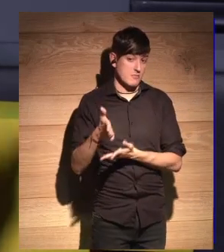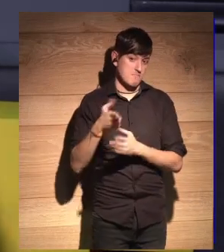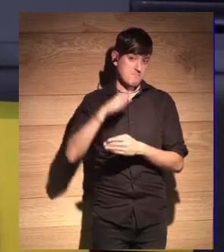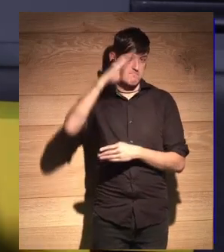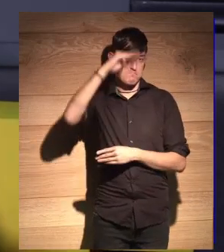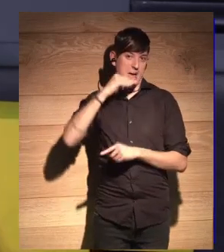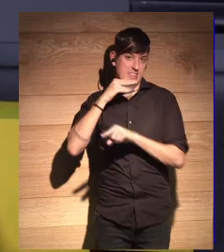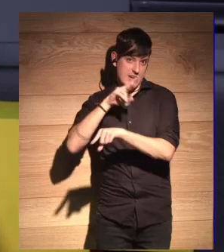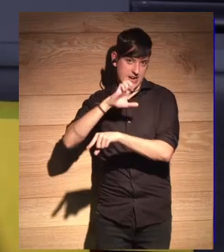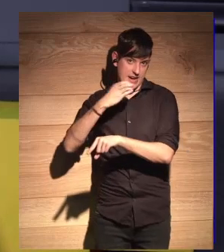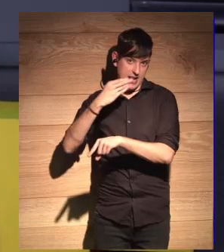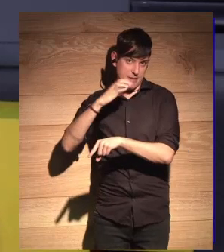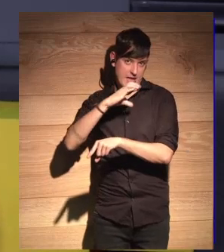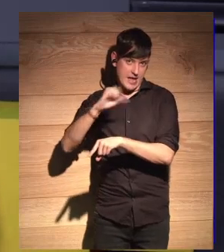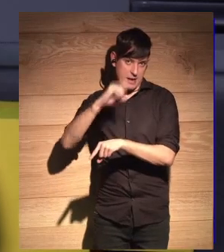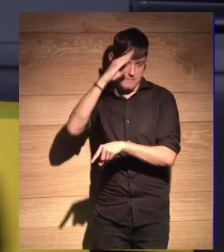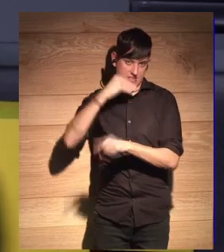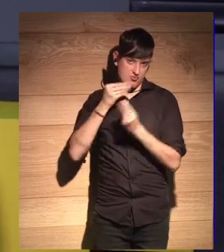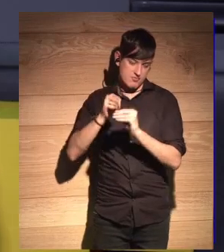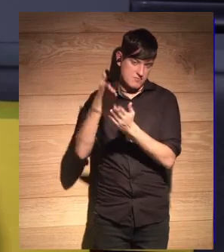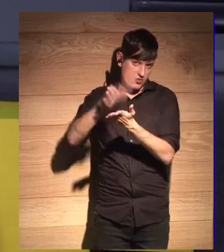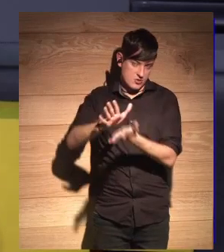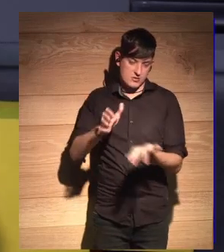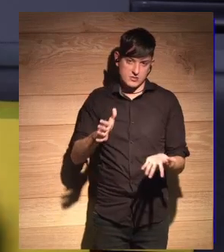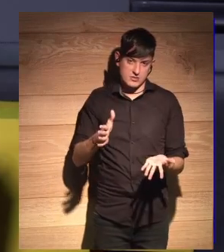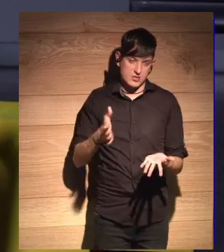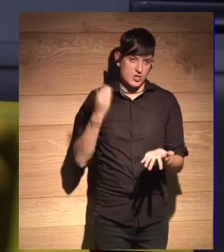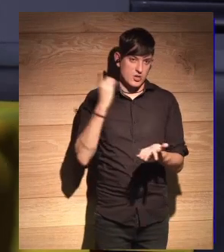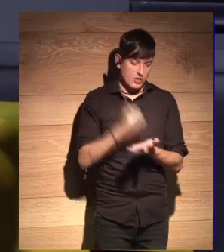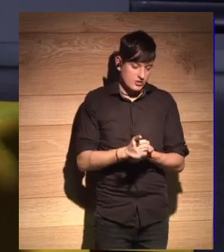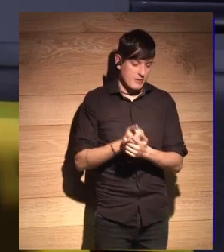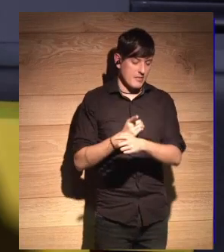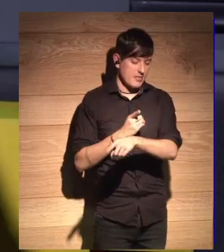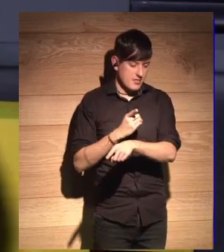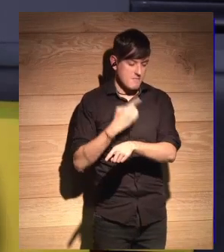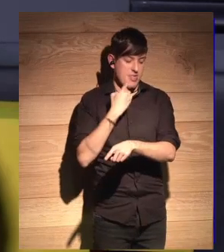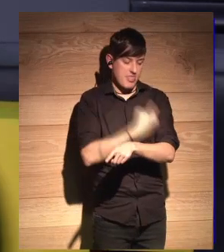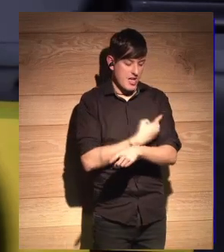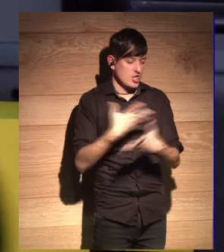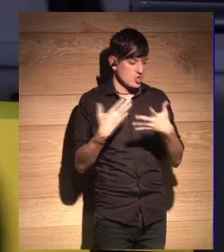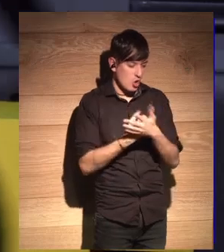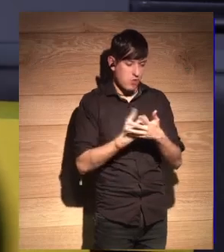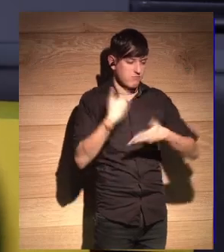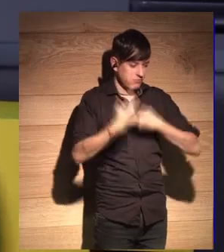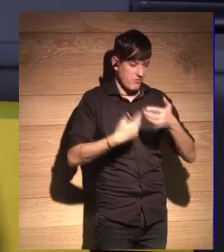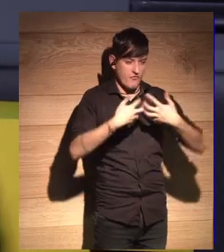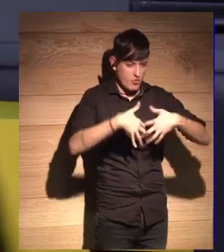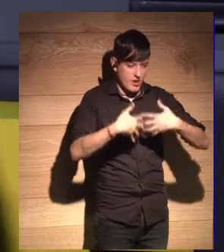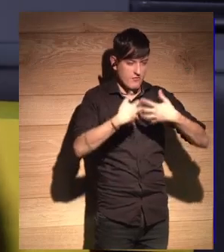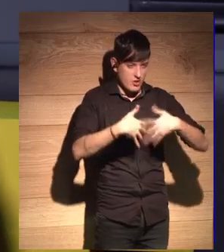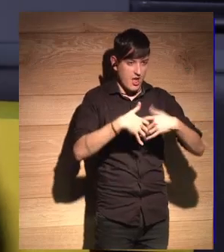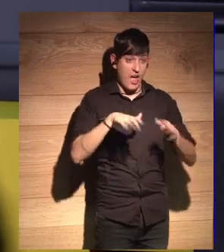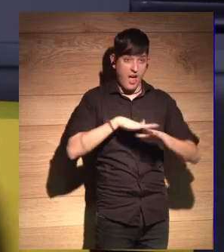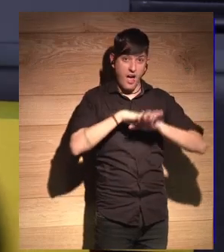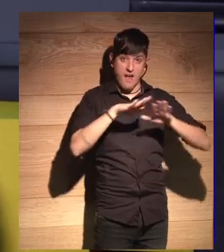her voice saying, "It will all work out. It always does." And it just so happened that it was better that we canceled it, because the